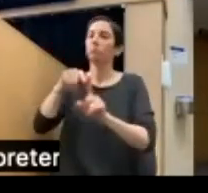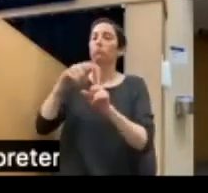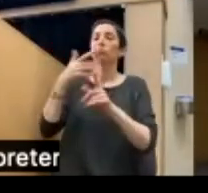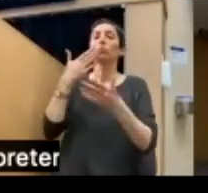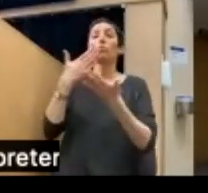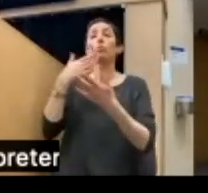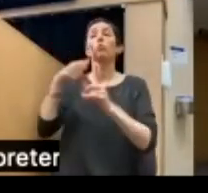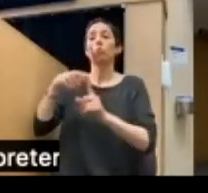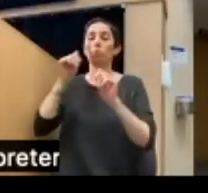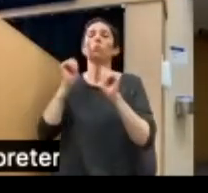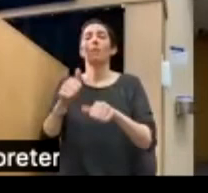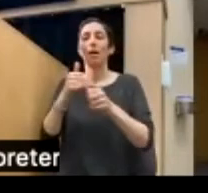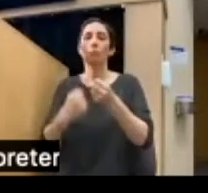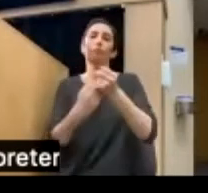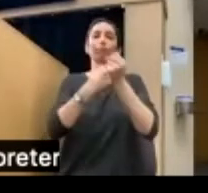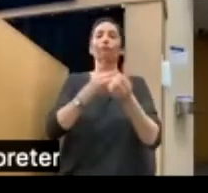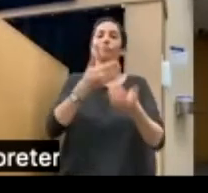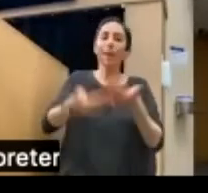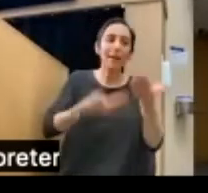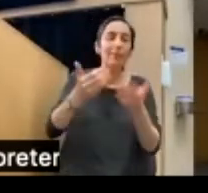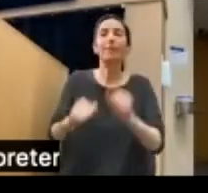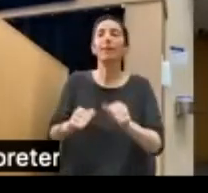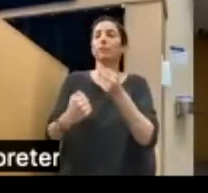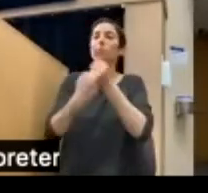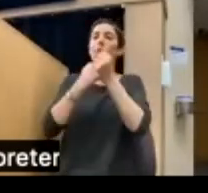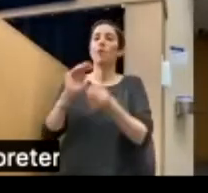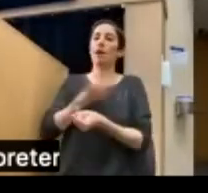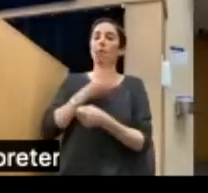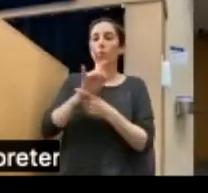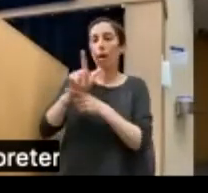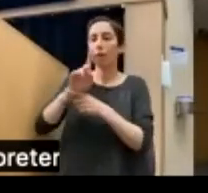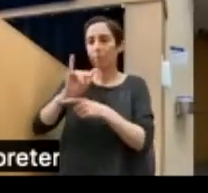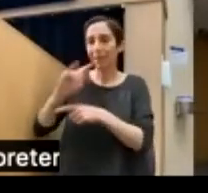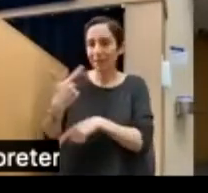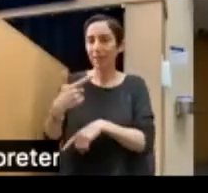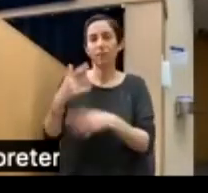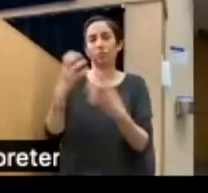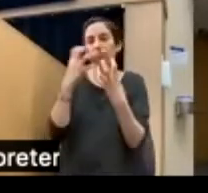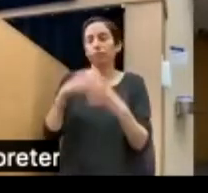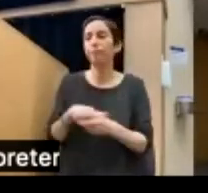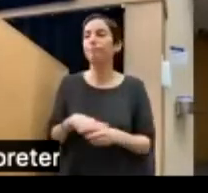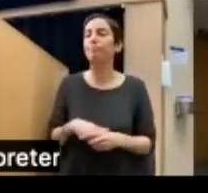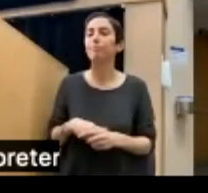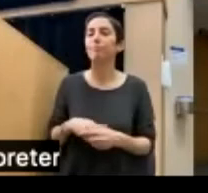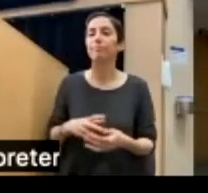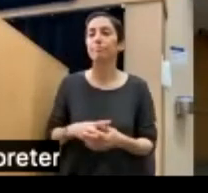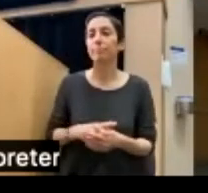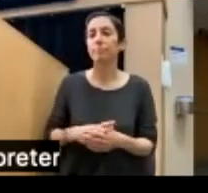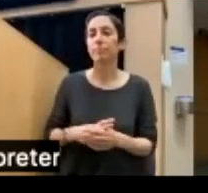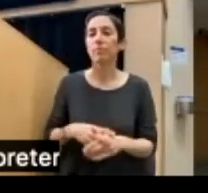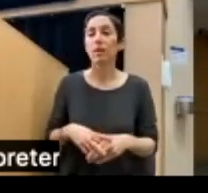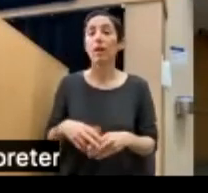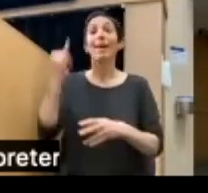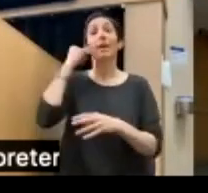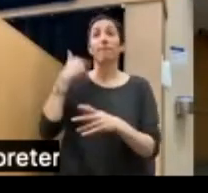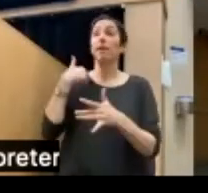kindness and well-being. And it's quite remarkable. So, you know, it's got all these health benefits and the